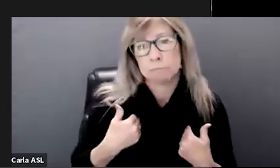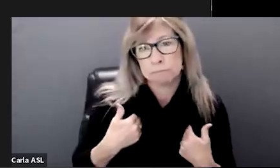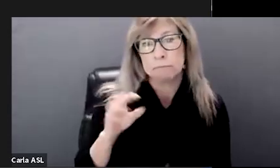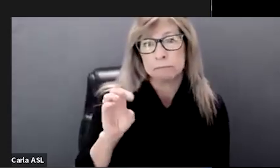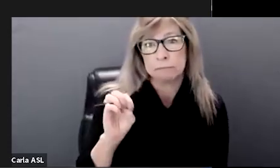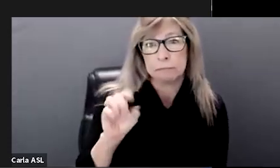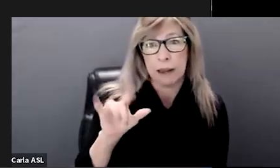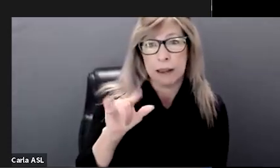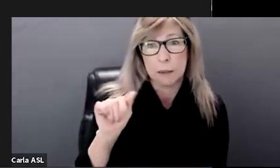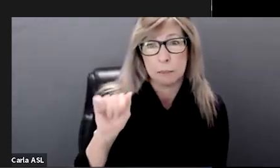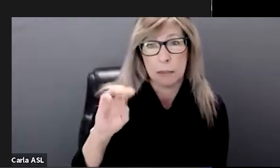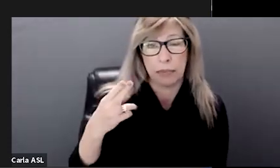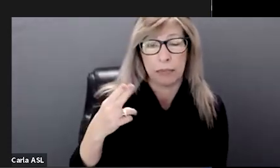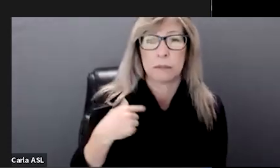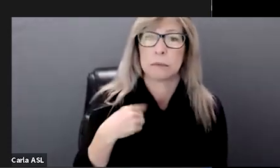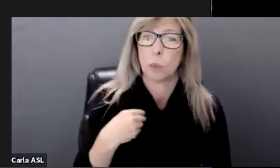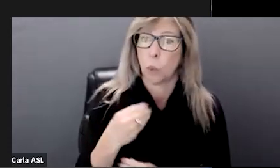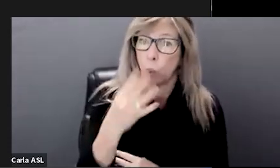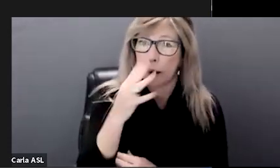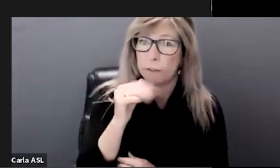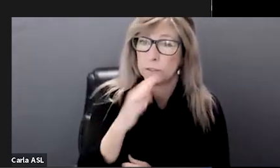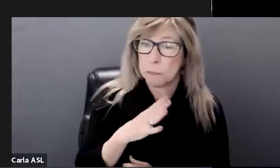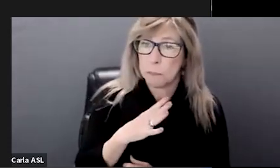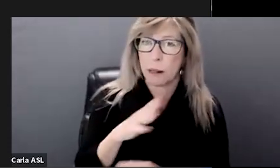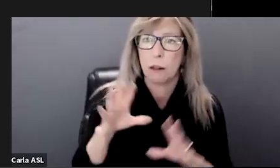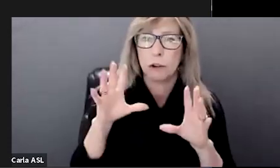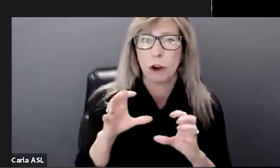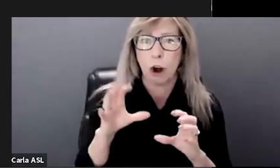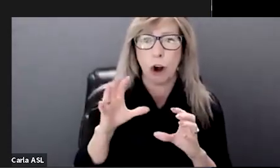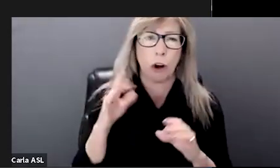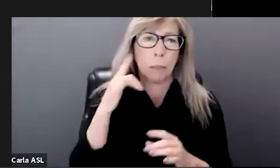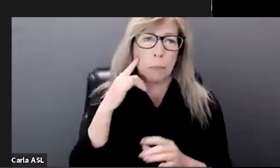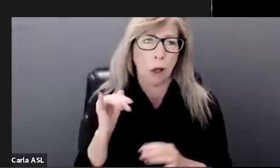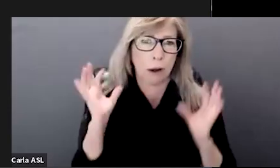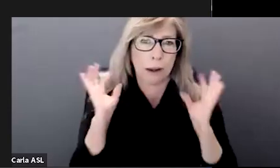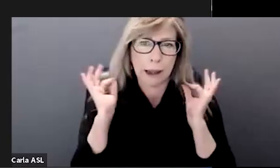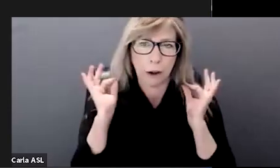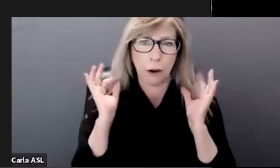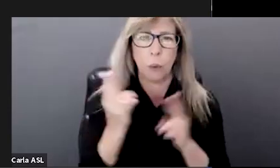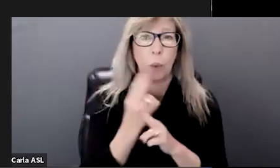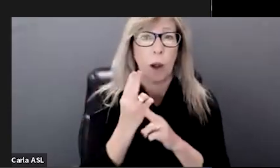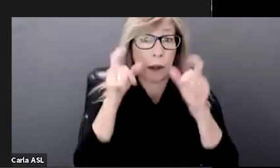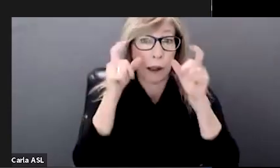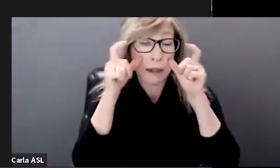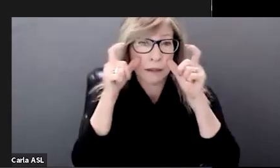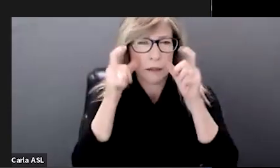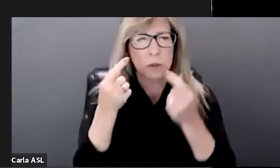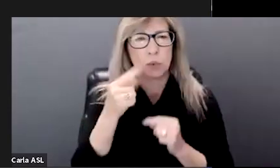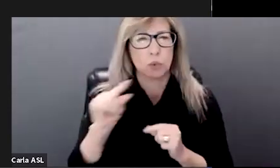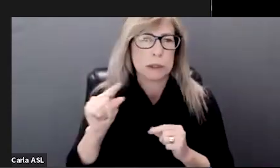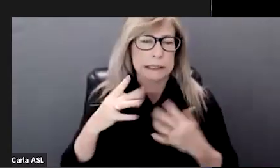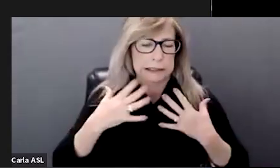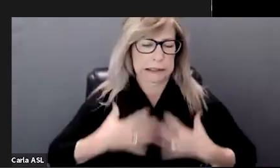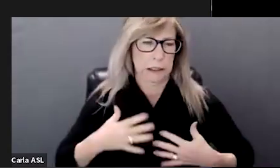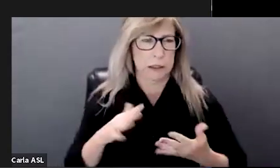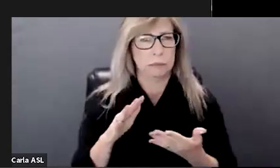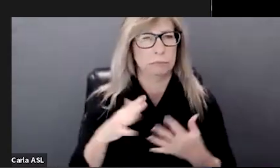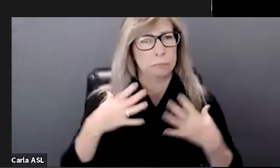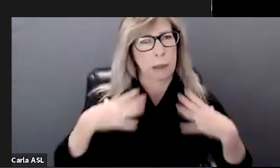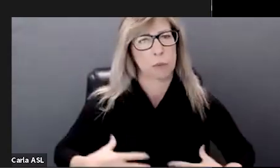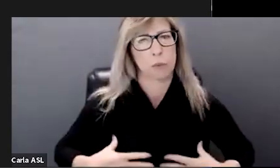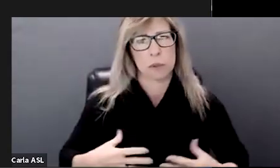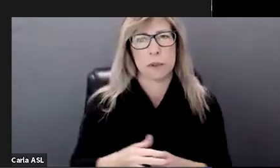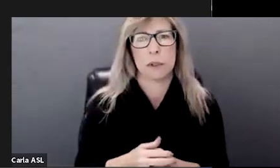and I am a Caucasian female with dark blonde hair, wearing glasses and a cream and taupe blouse today. I would like to start by acknowledging that the